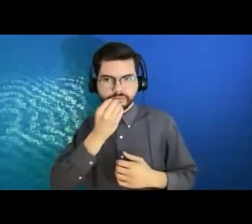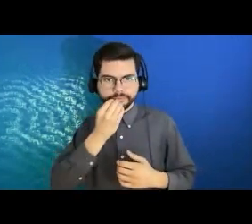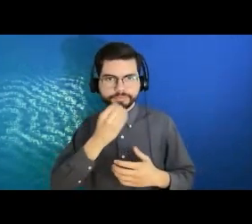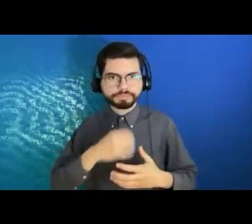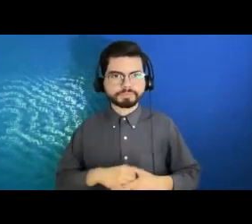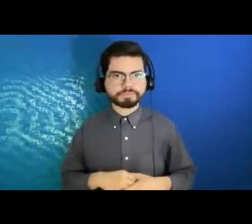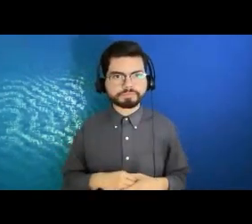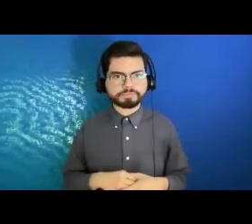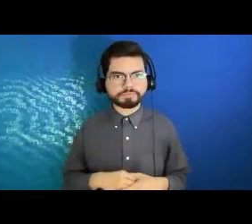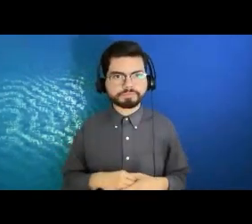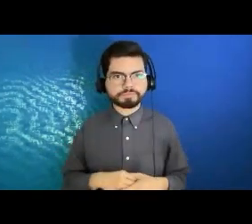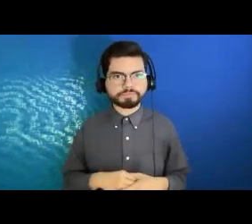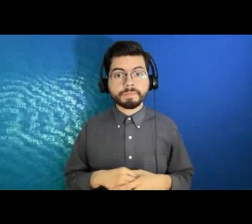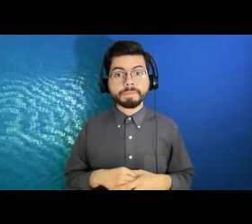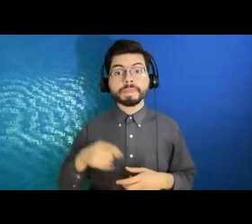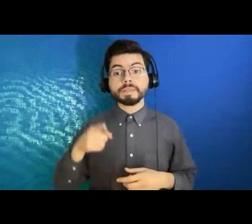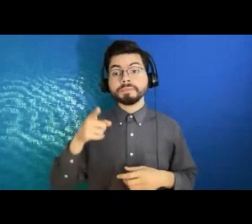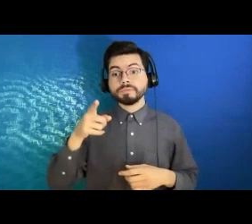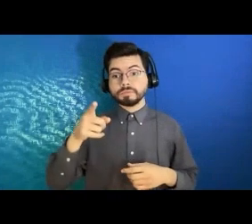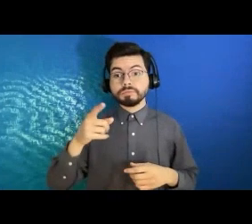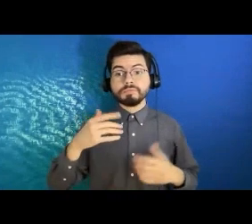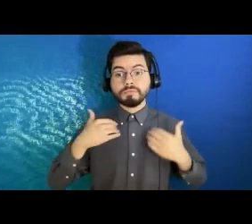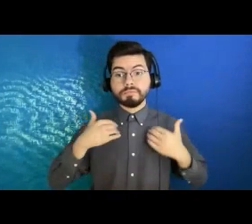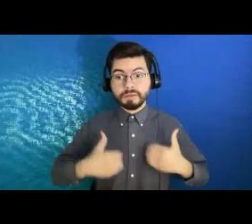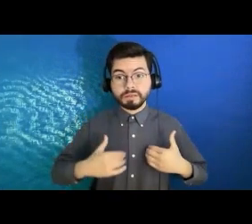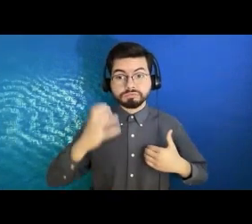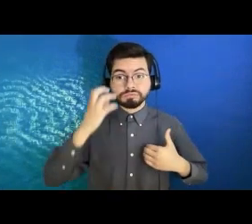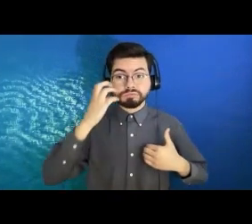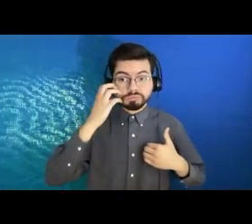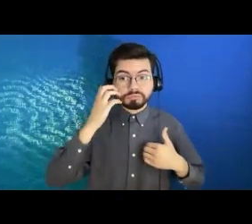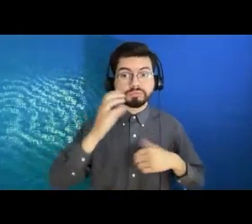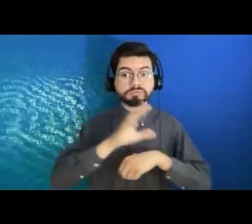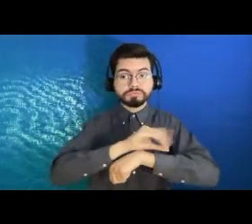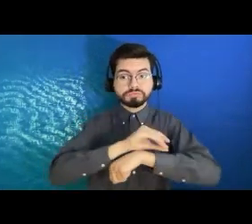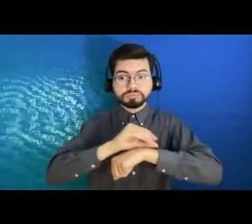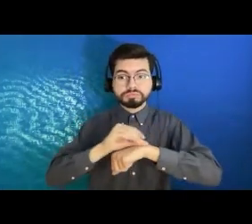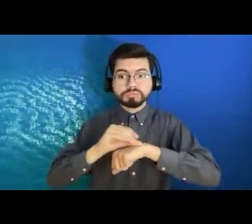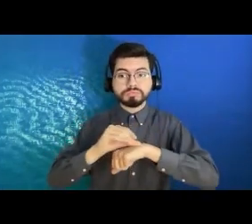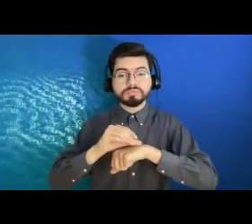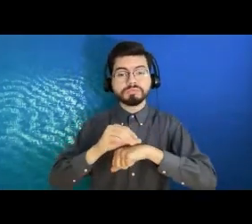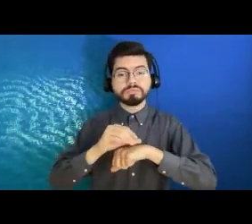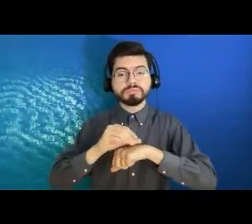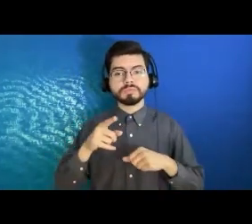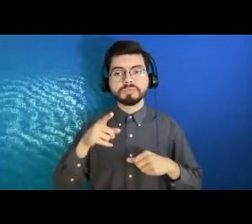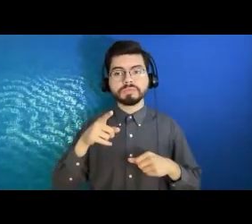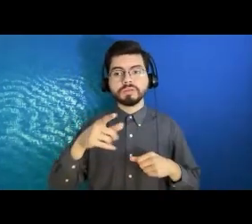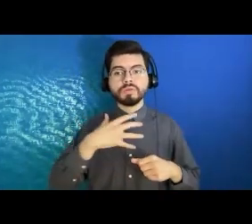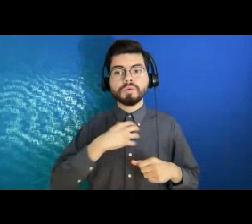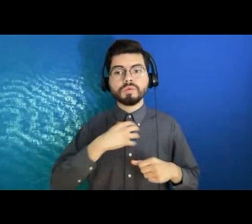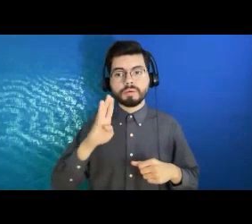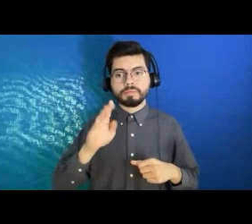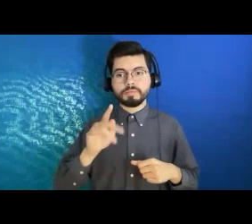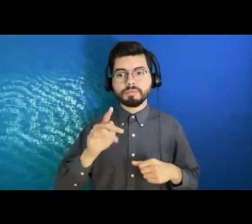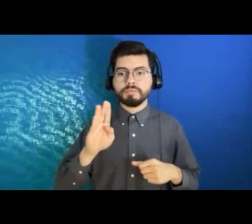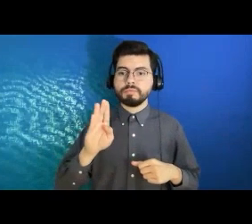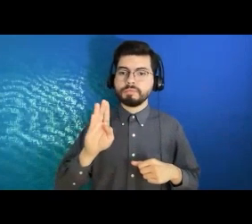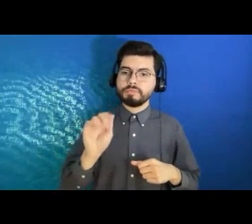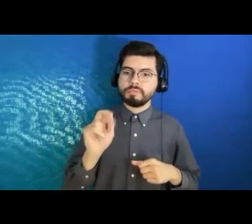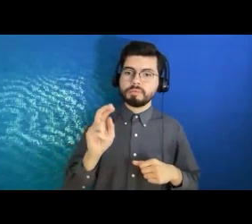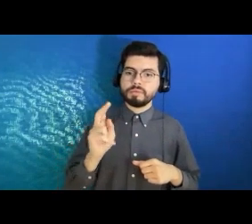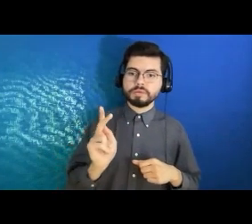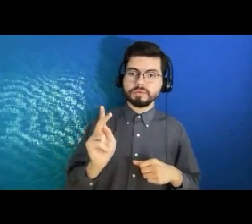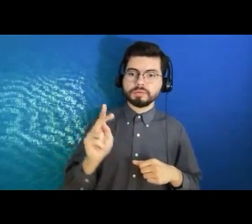we've had some big declines in white bark pine from white pine blister rust and mountain pine beetle. We've had 75% mortality of our